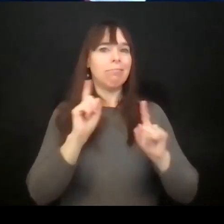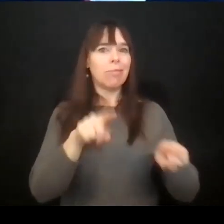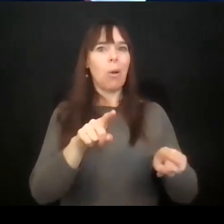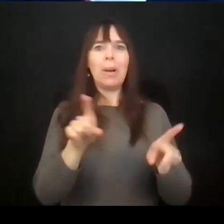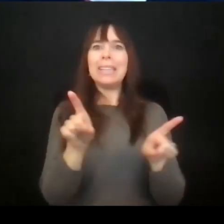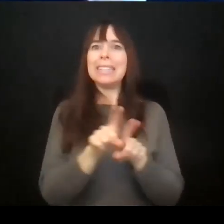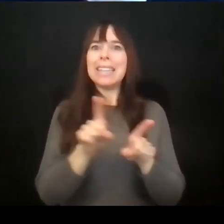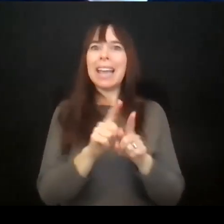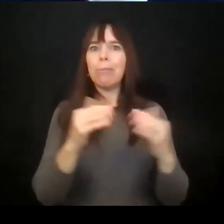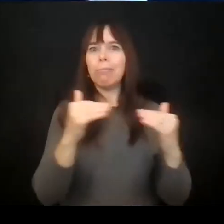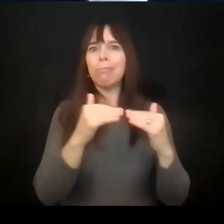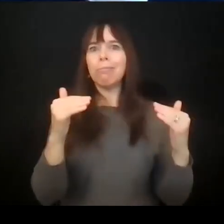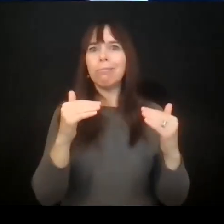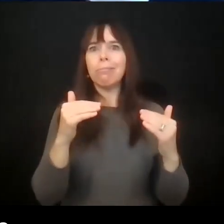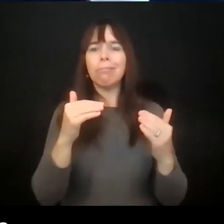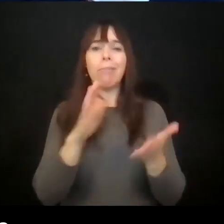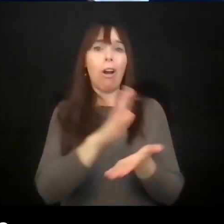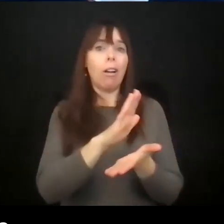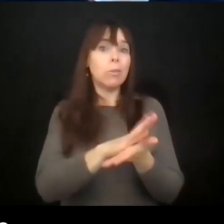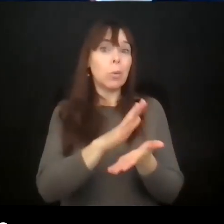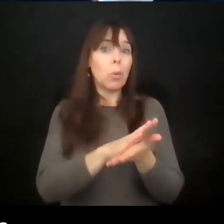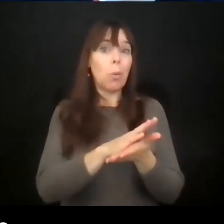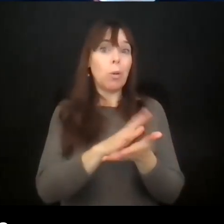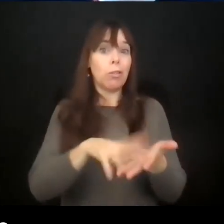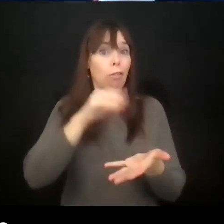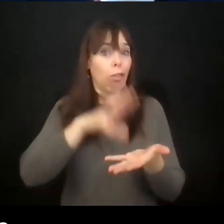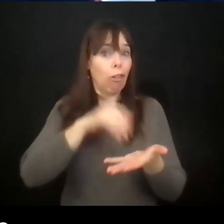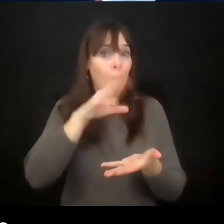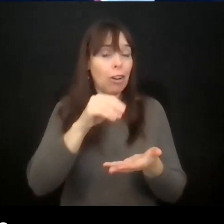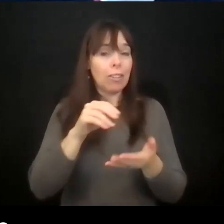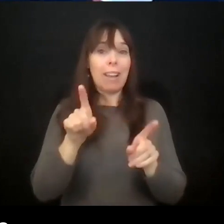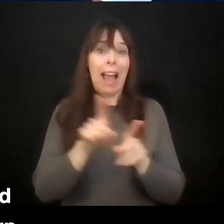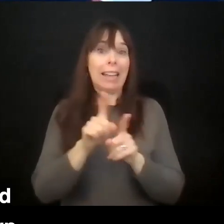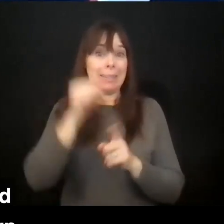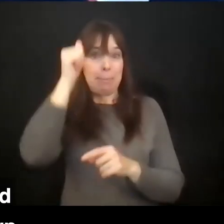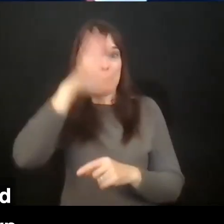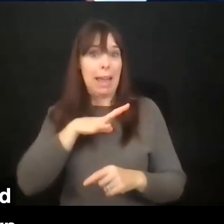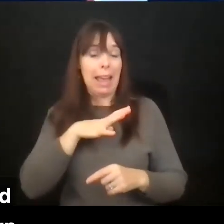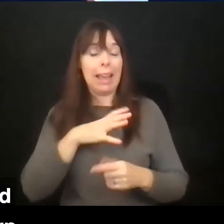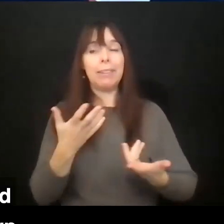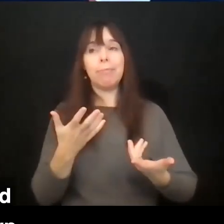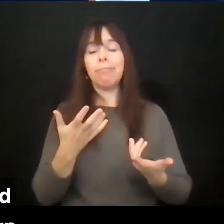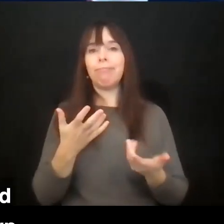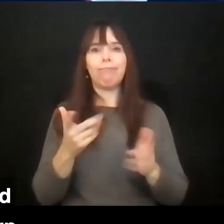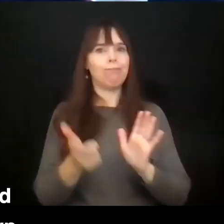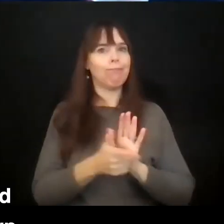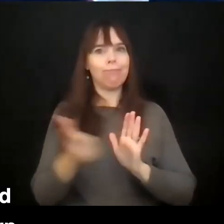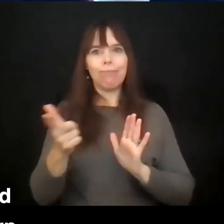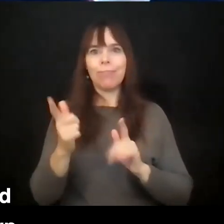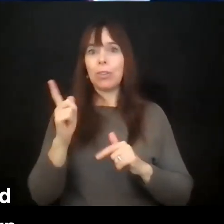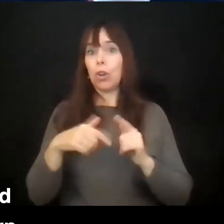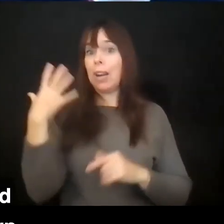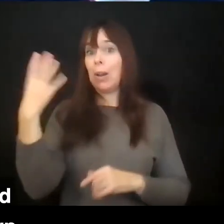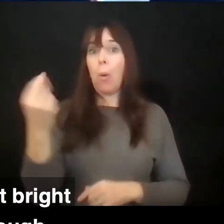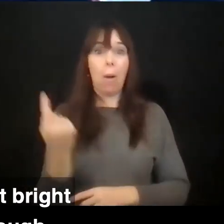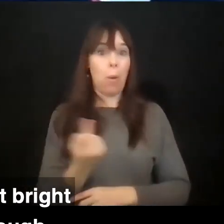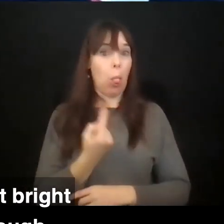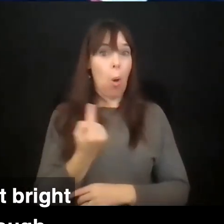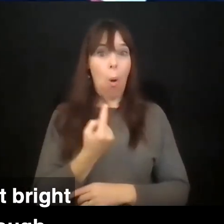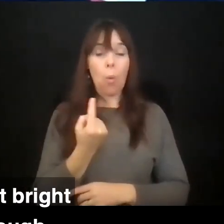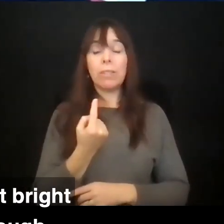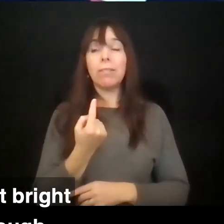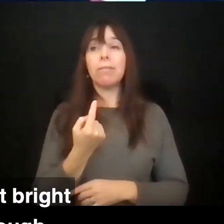same art schools that men could go to. They weren't allowed to go out on their own. They